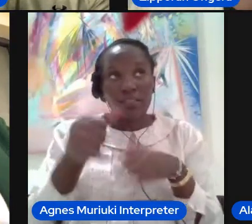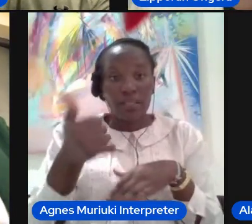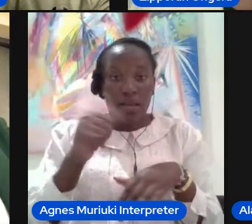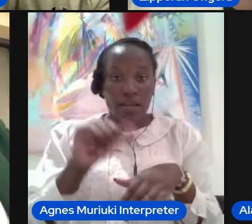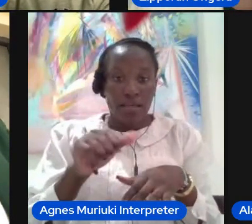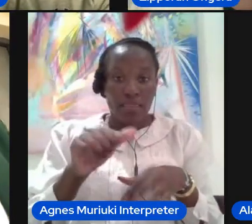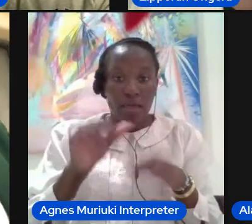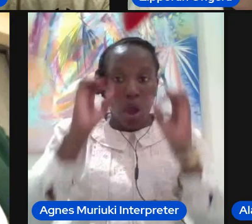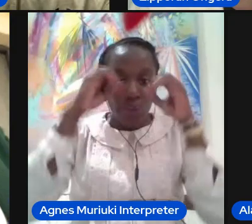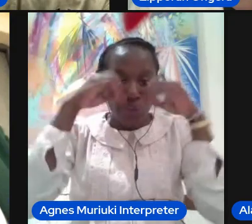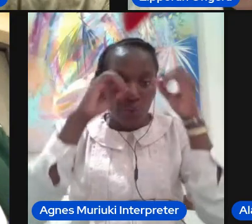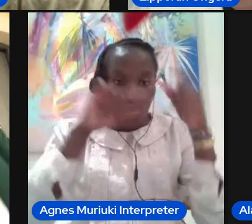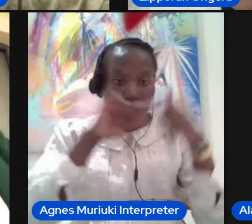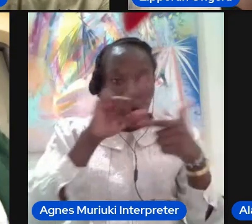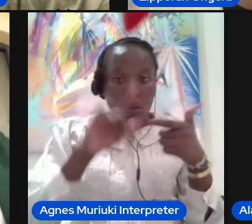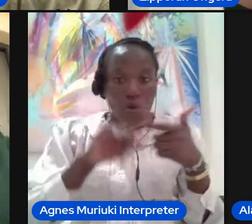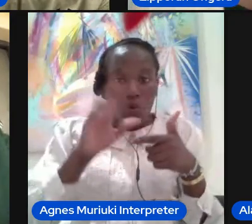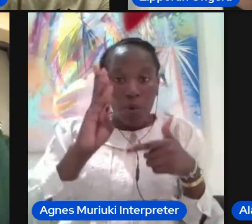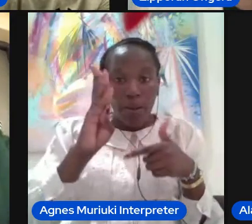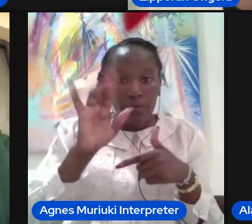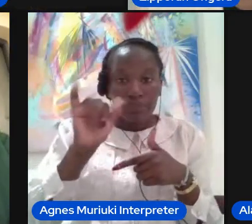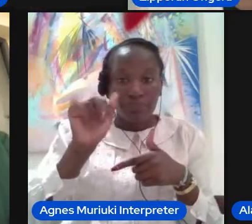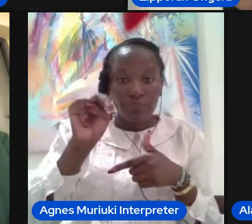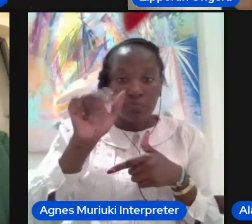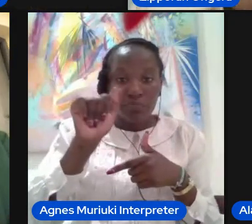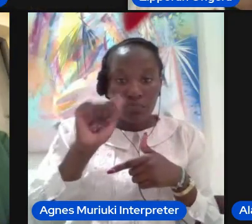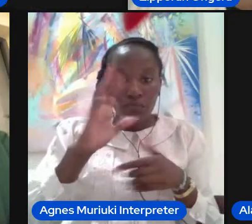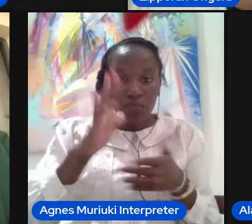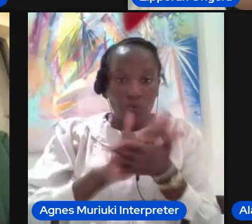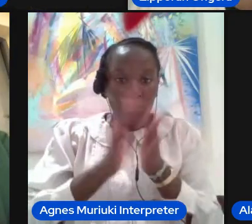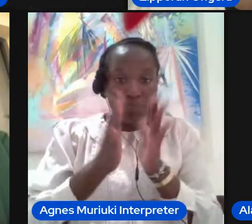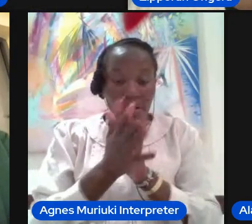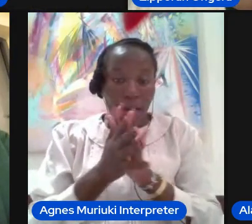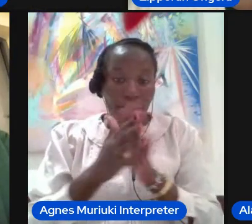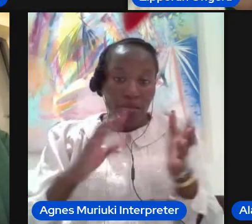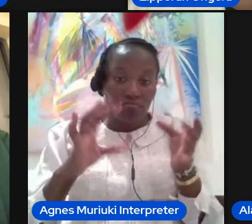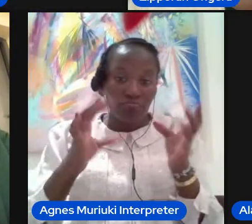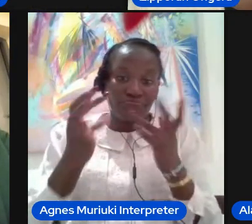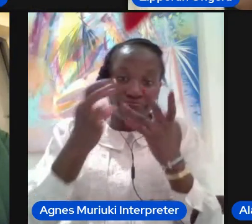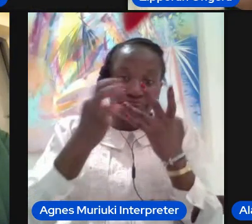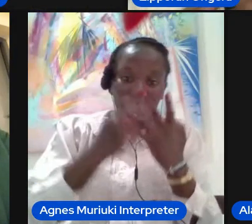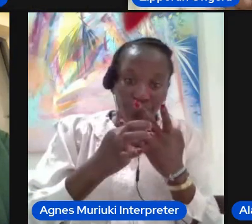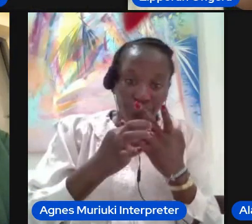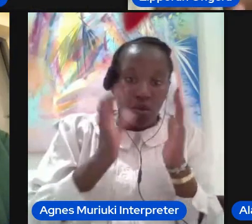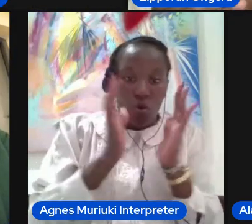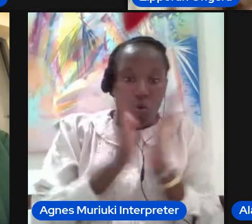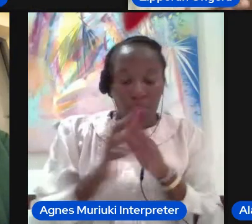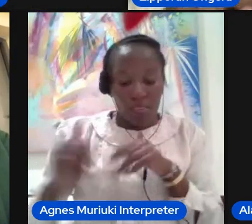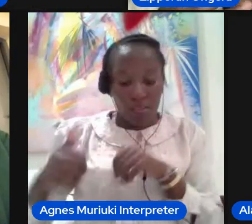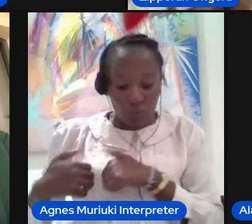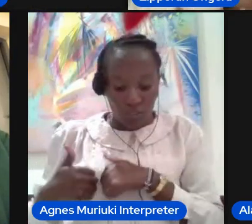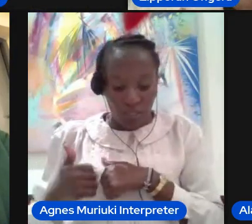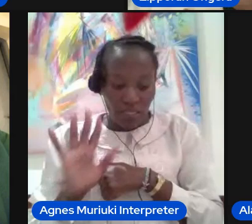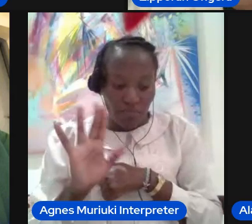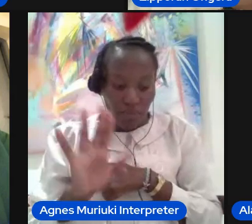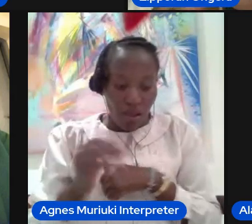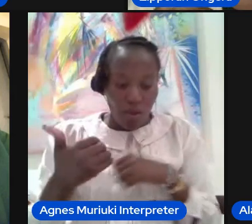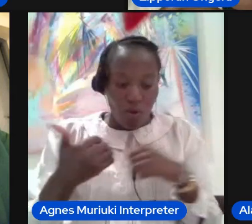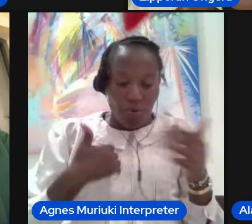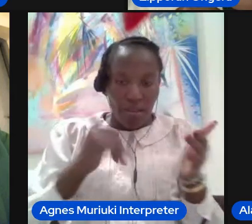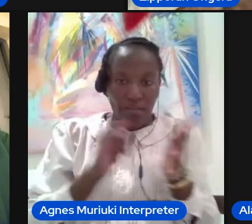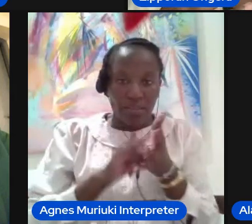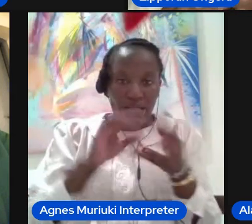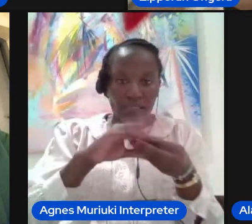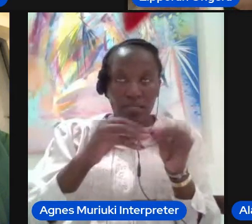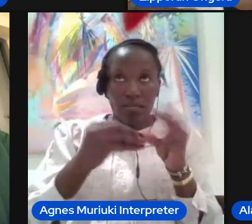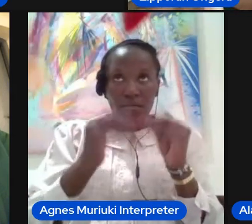of TikTok, when Brian Mushiri was engaged, we also like the way there was this creator who came out